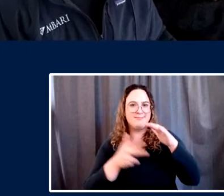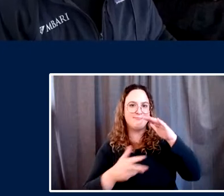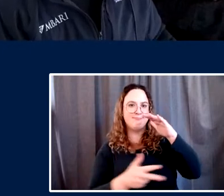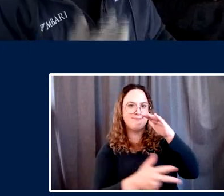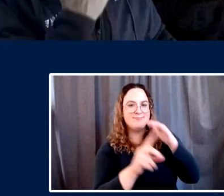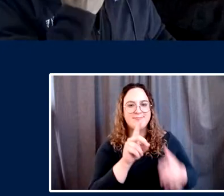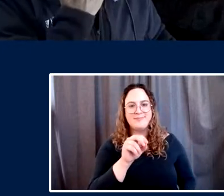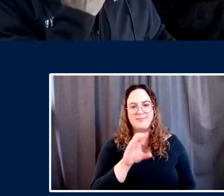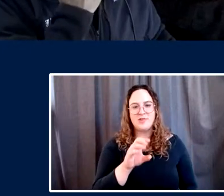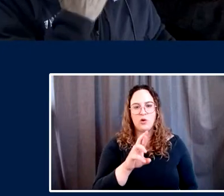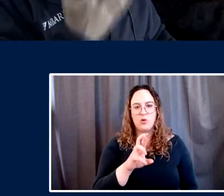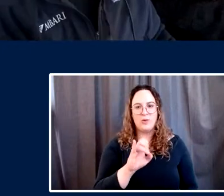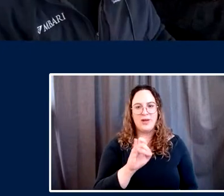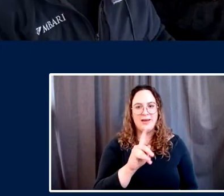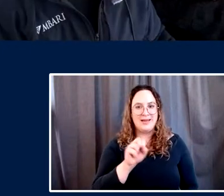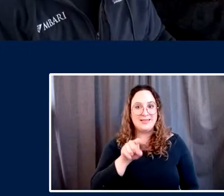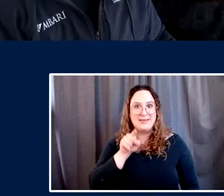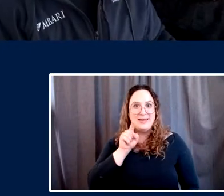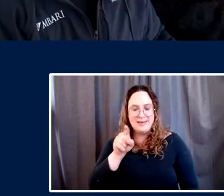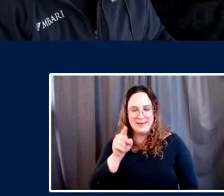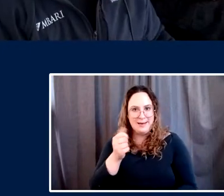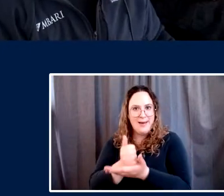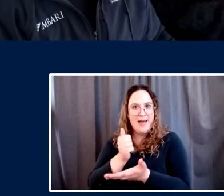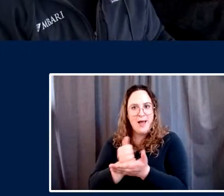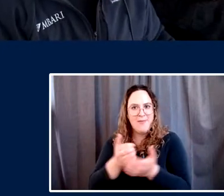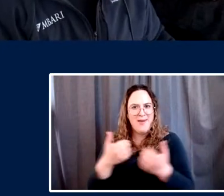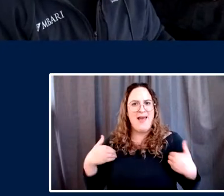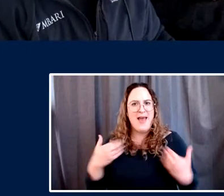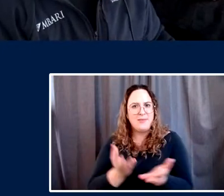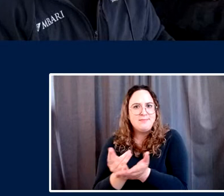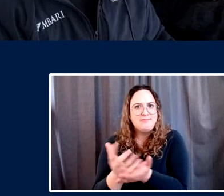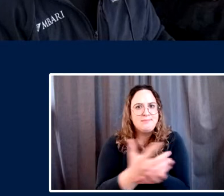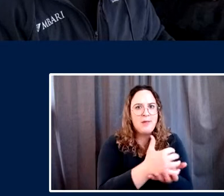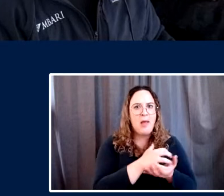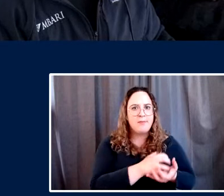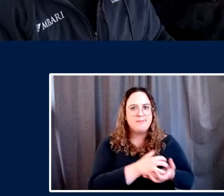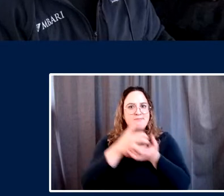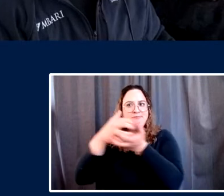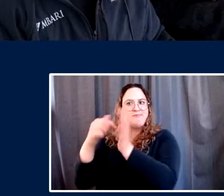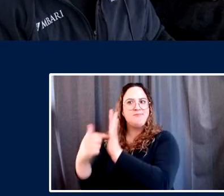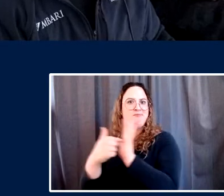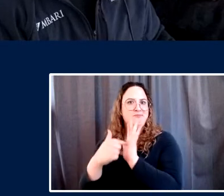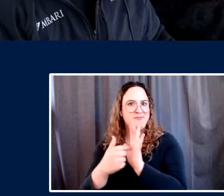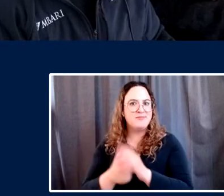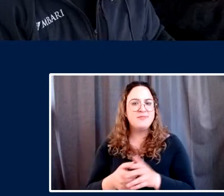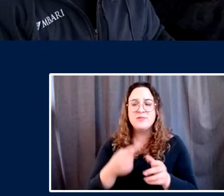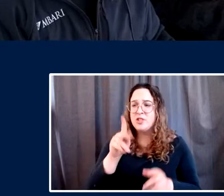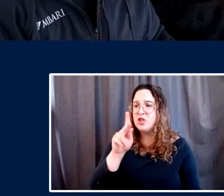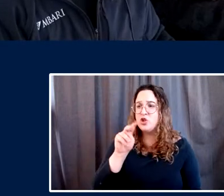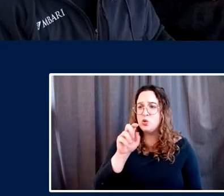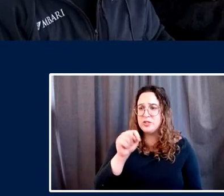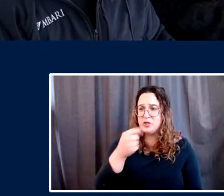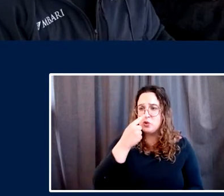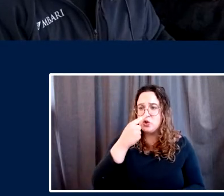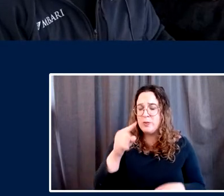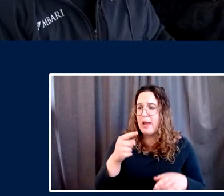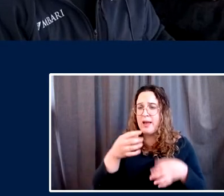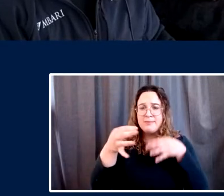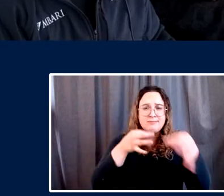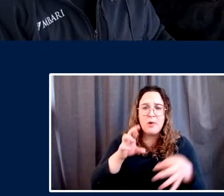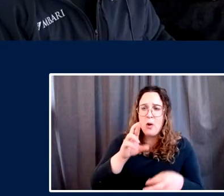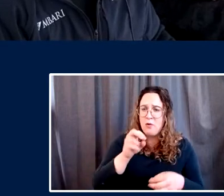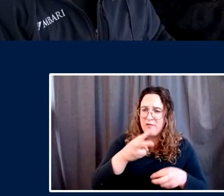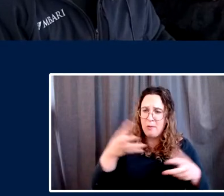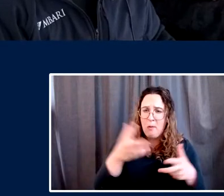animals for the new Into the Deep exhibition. Knut, can you tell us about the ROV, what you do as an ROV pilot,